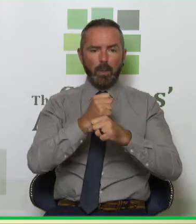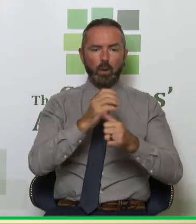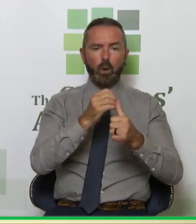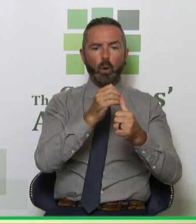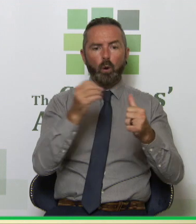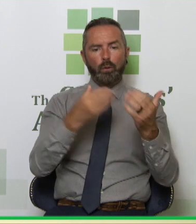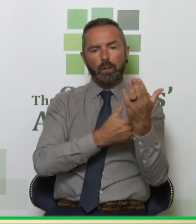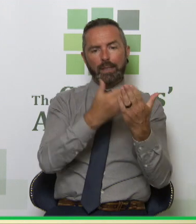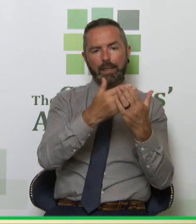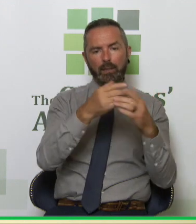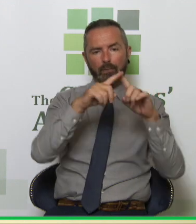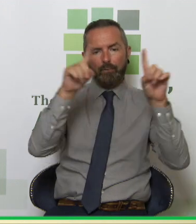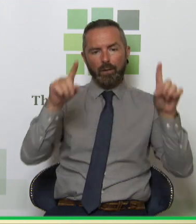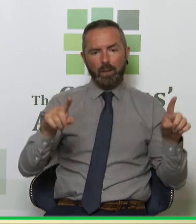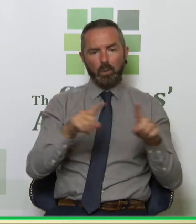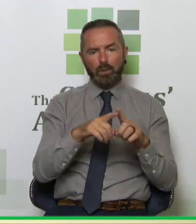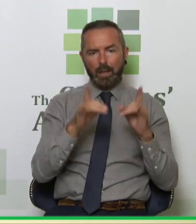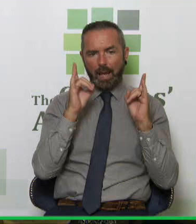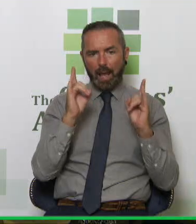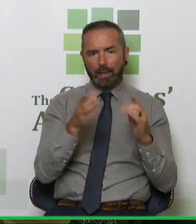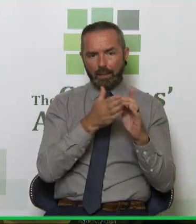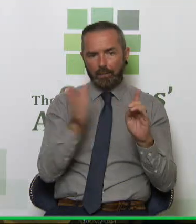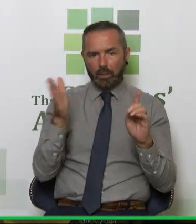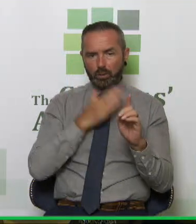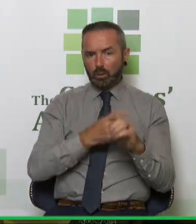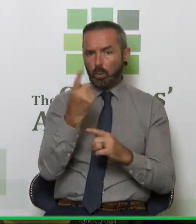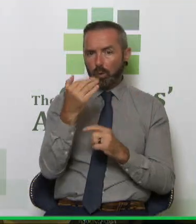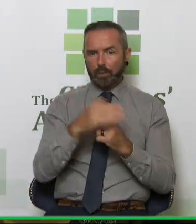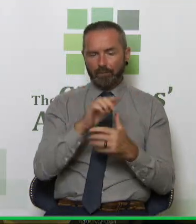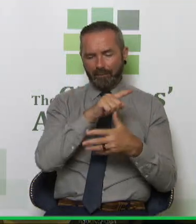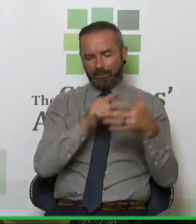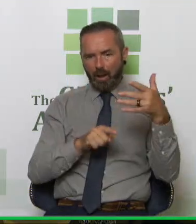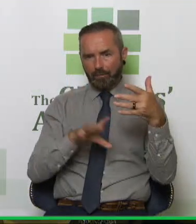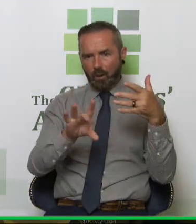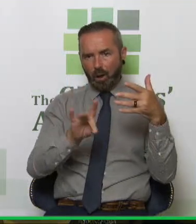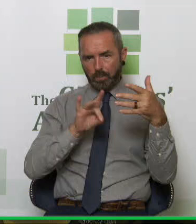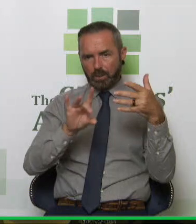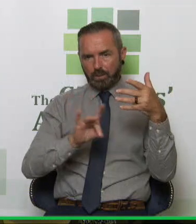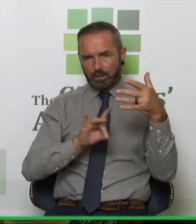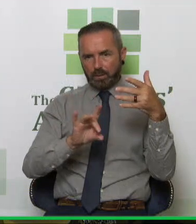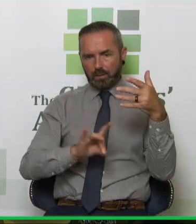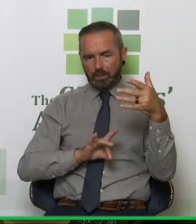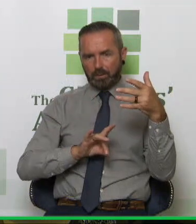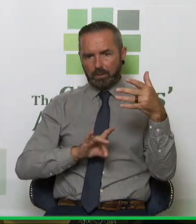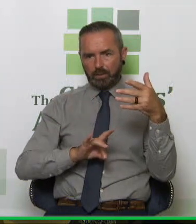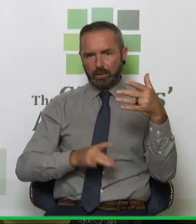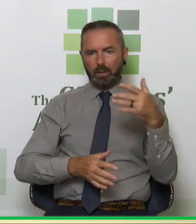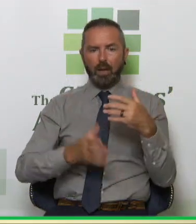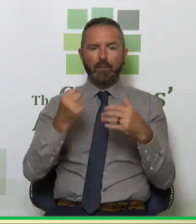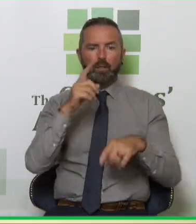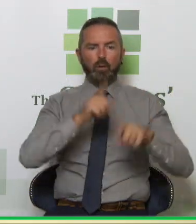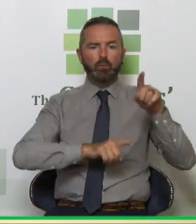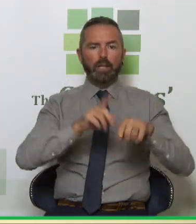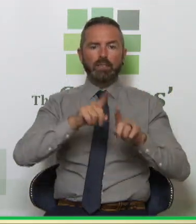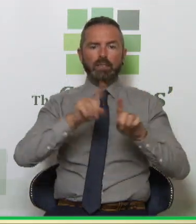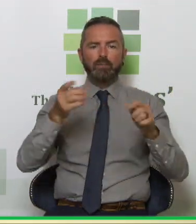frameworks, health diversion was just one of 5 options, right? And there's more options, in fact, if you think about the pick and mix and the hybrid model. So there are a range of